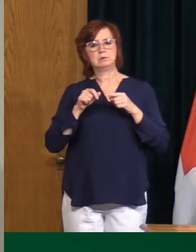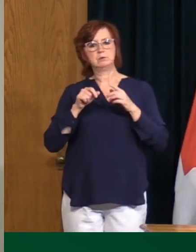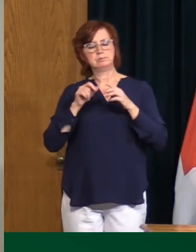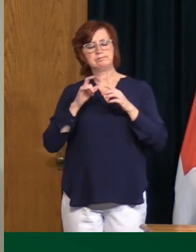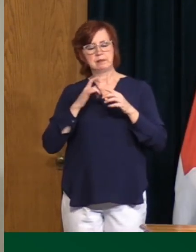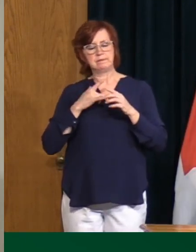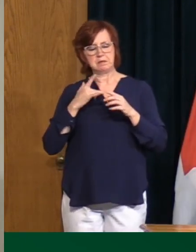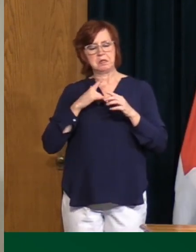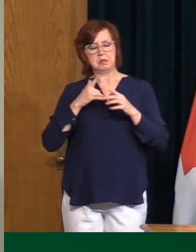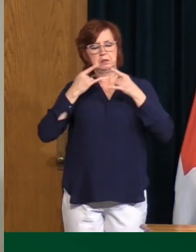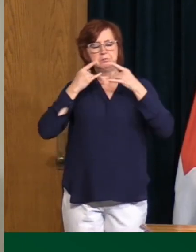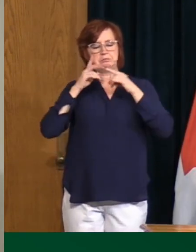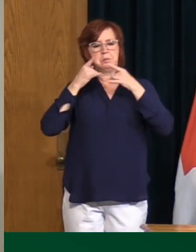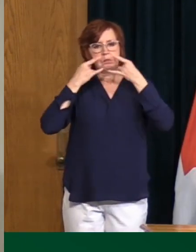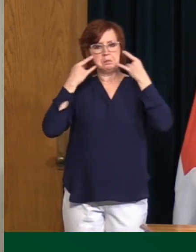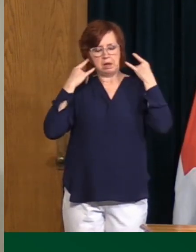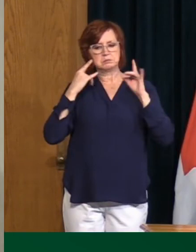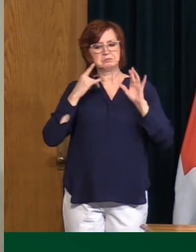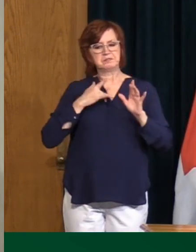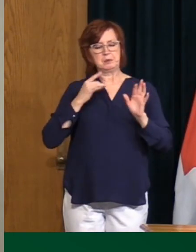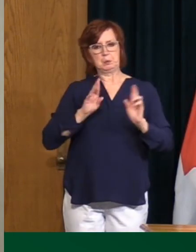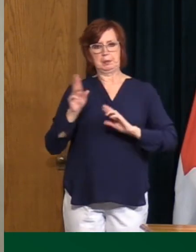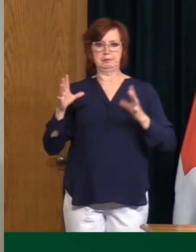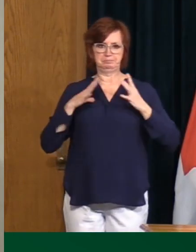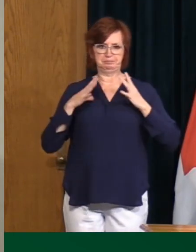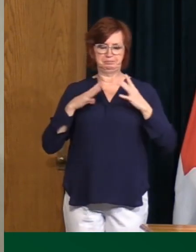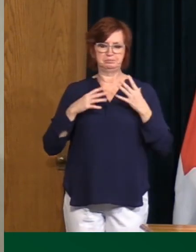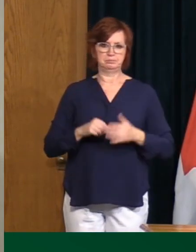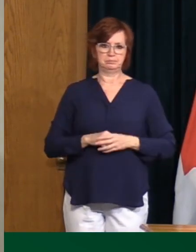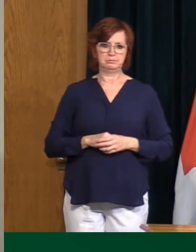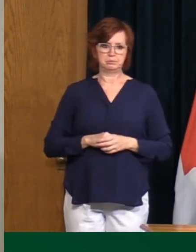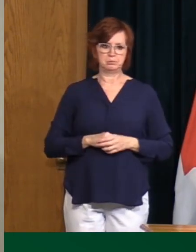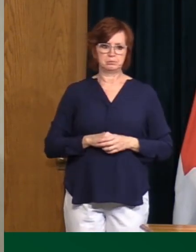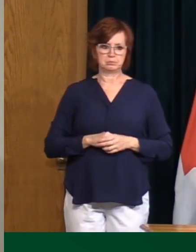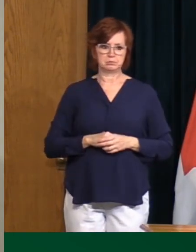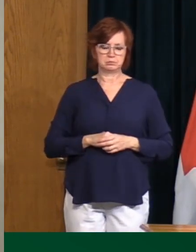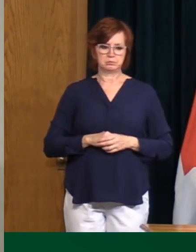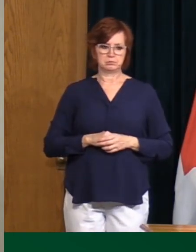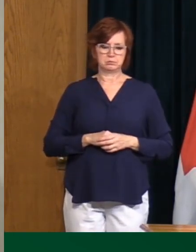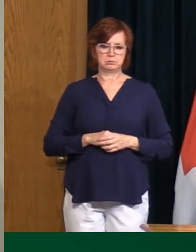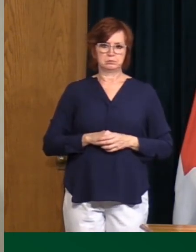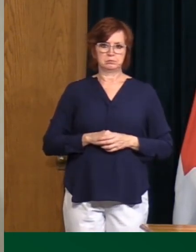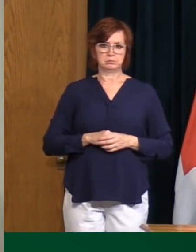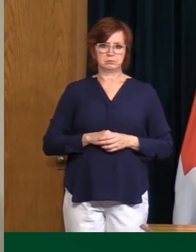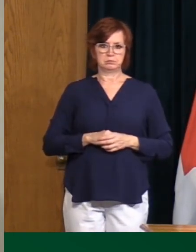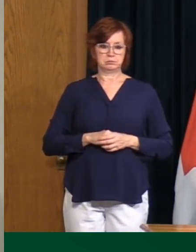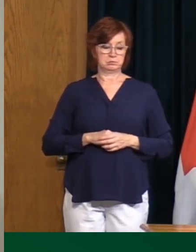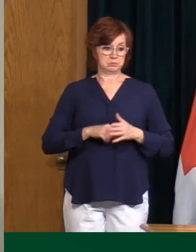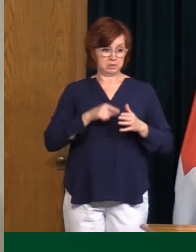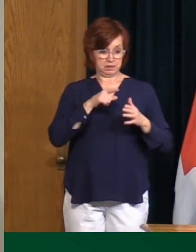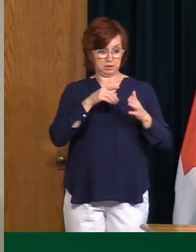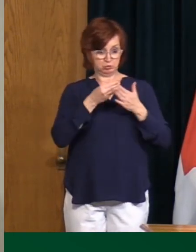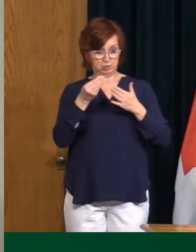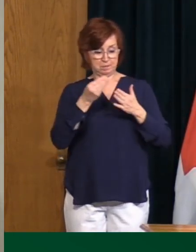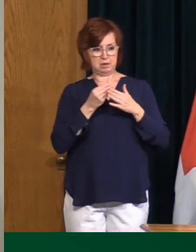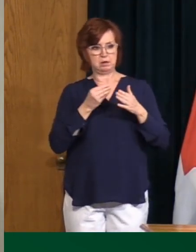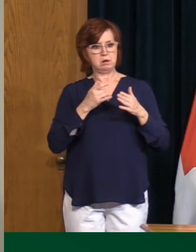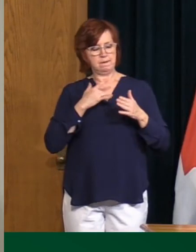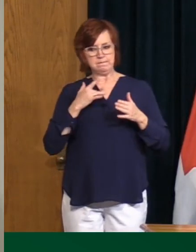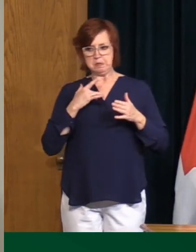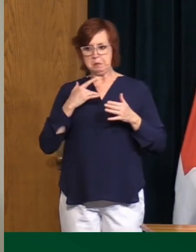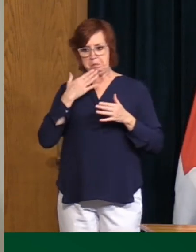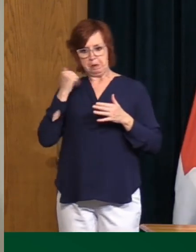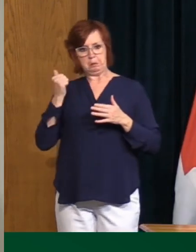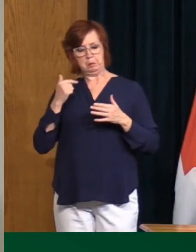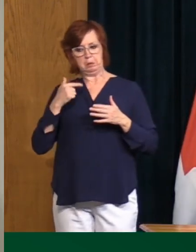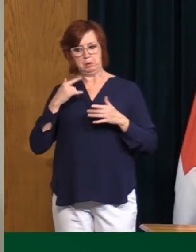required, choosing to wear a non-medical mask if that makes you feel safer in a certain setting. And it's just getting used to